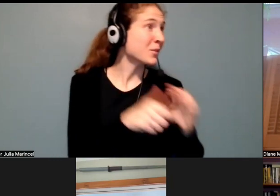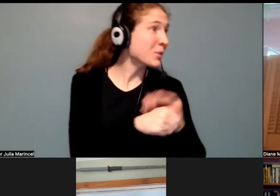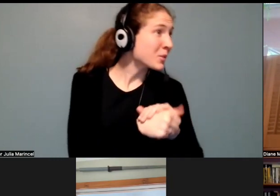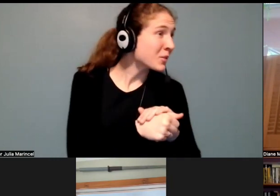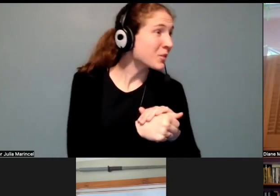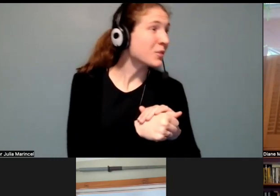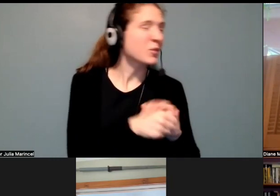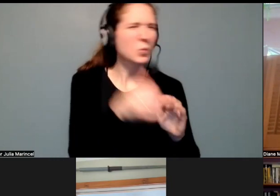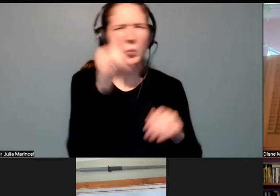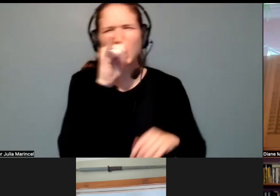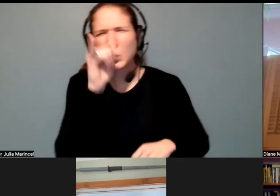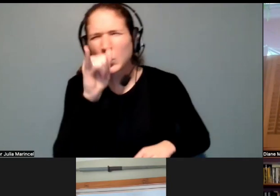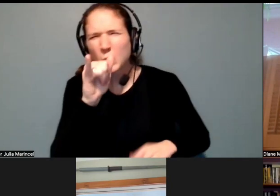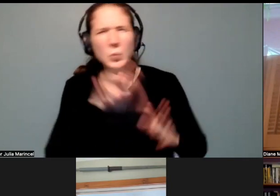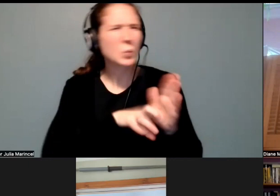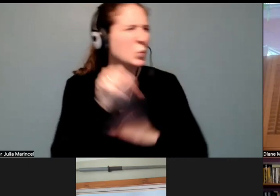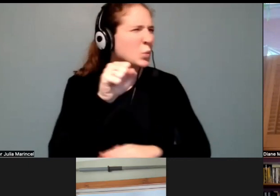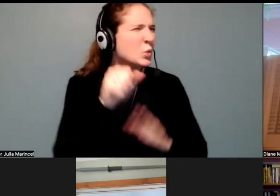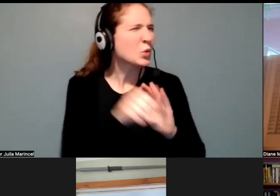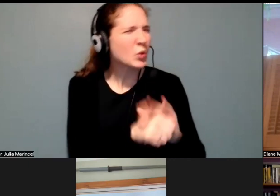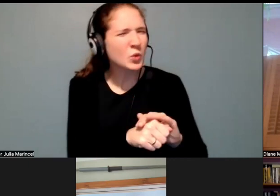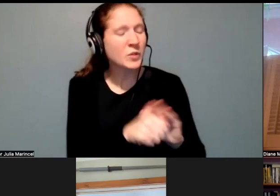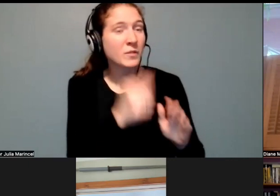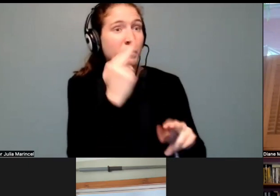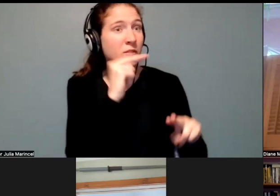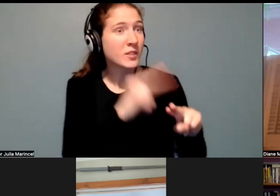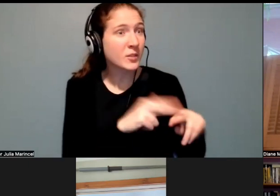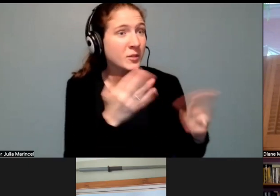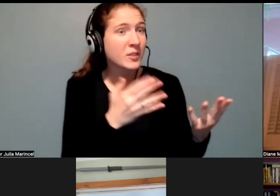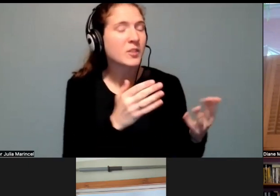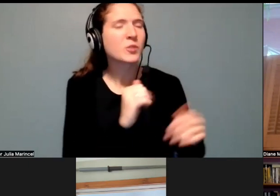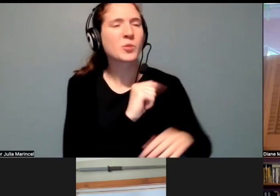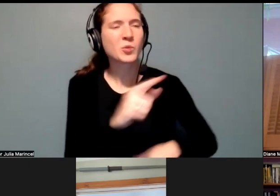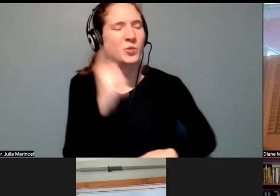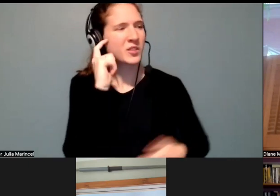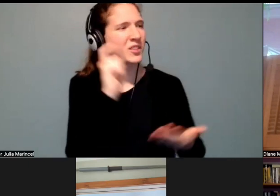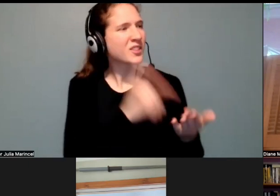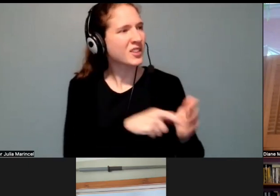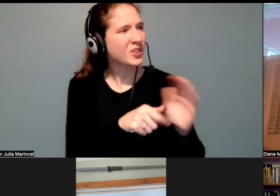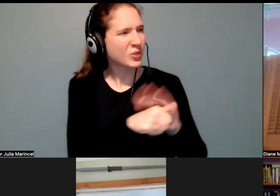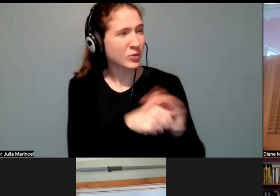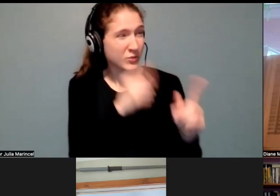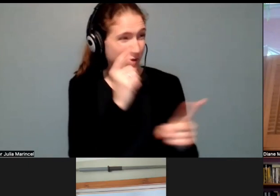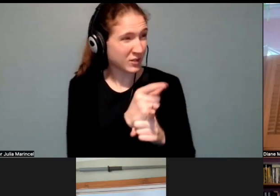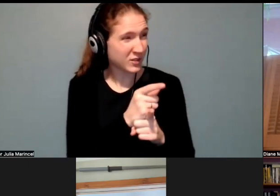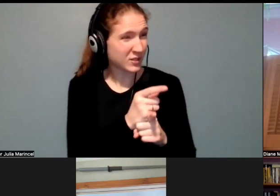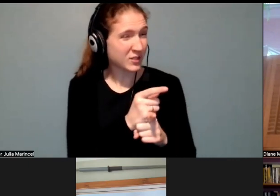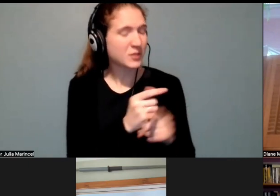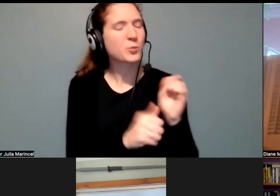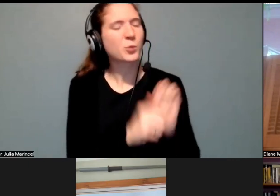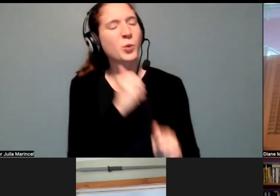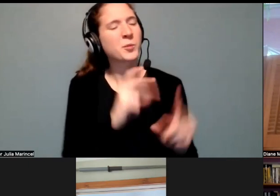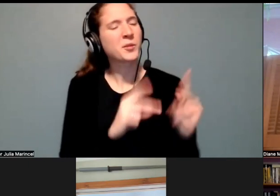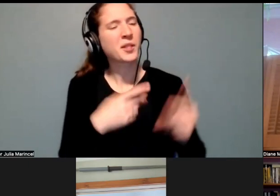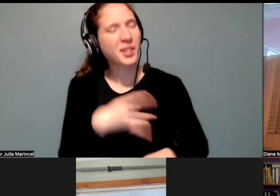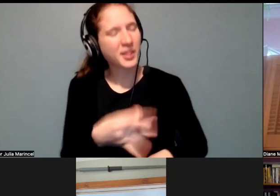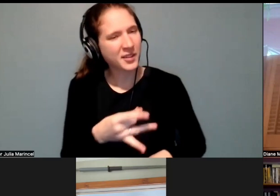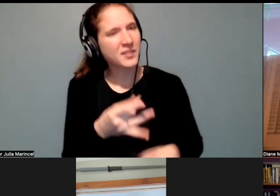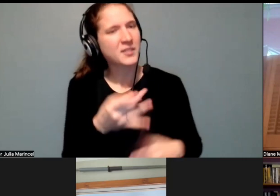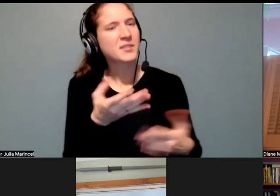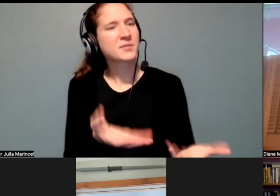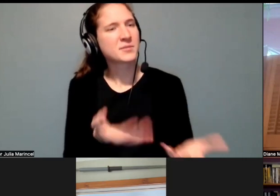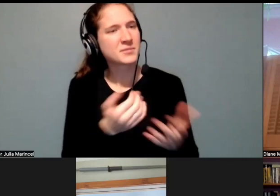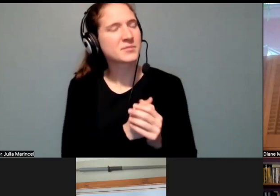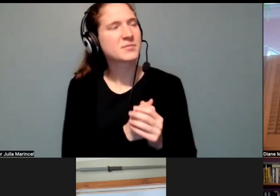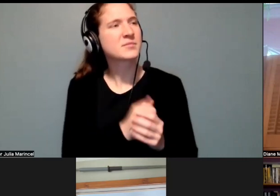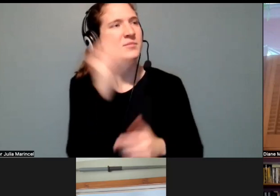turtles. And what's fun about that is everyone recognizes a turtle, right? And most people like turtles, and because